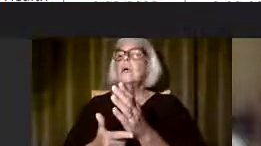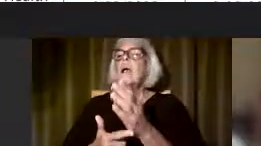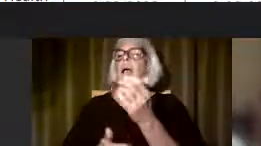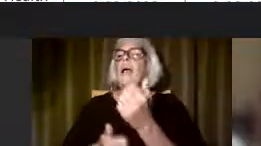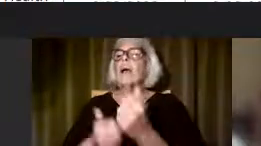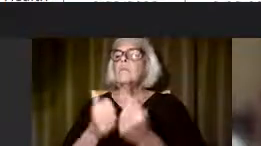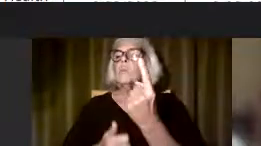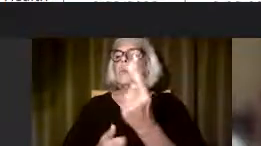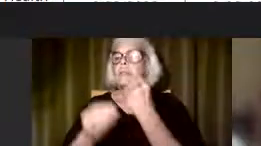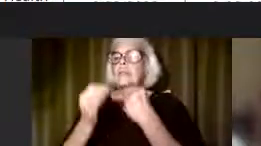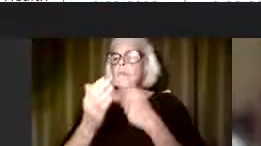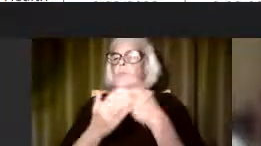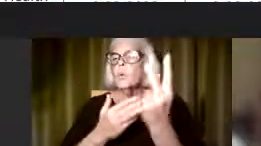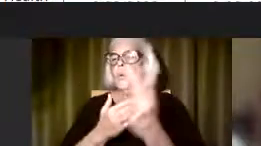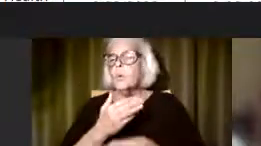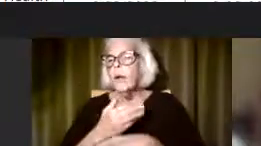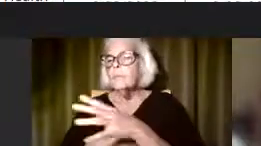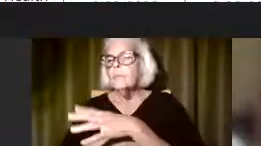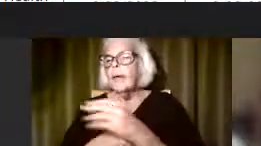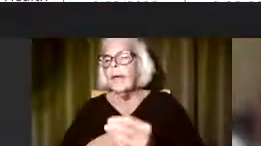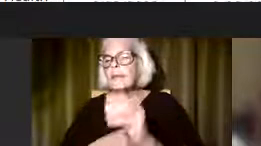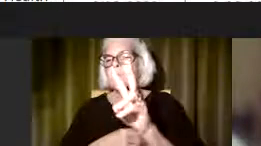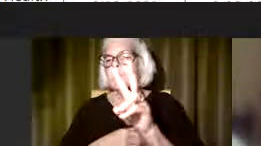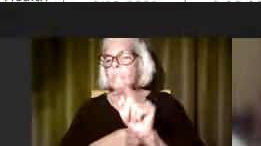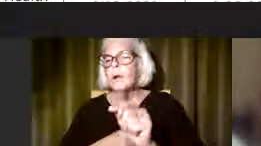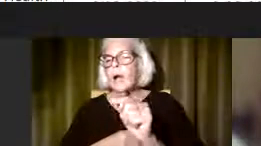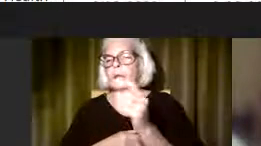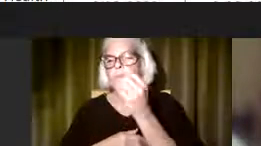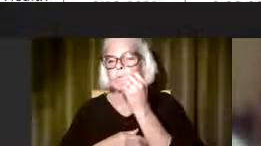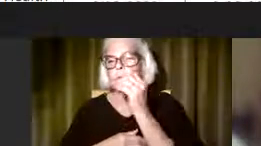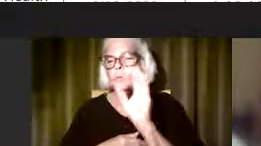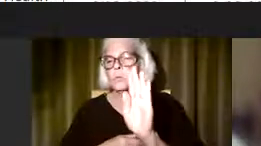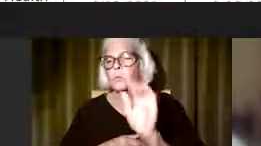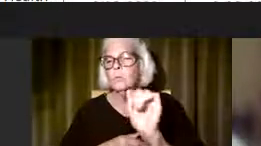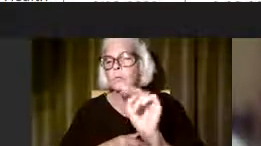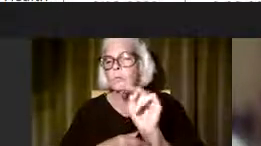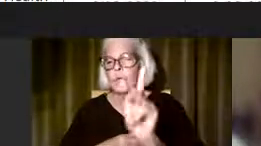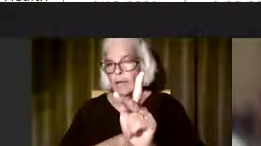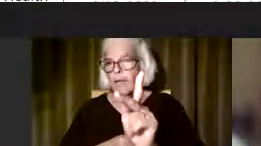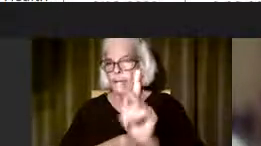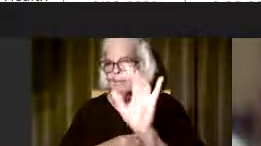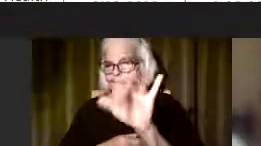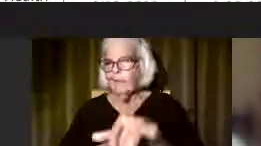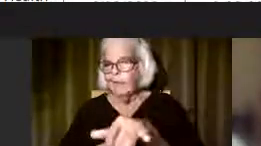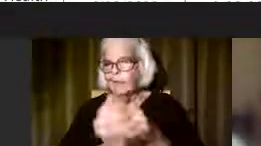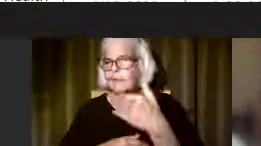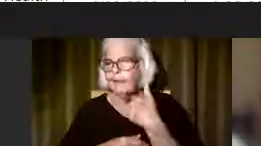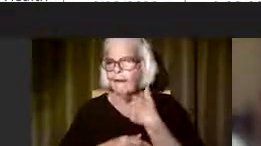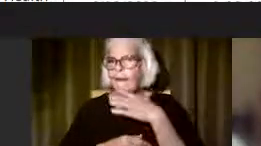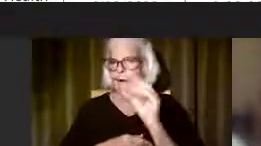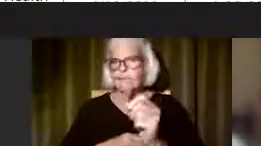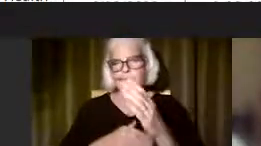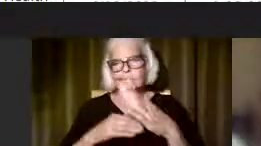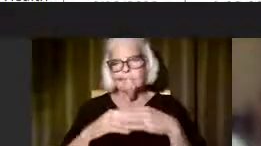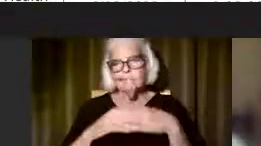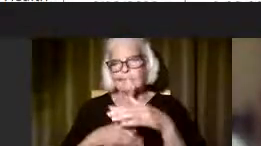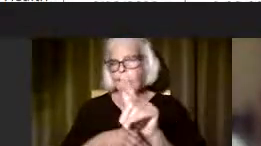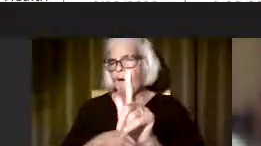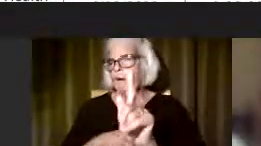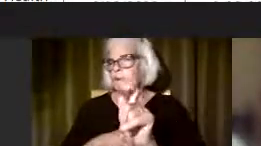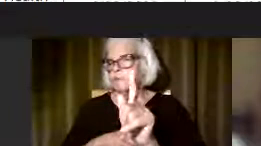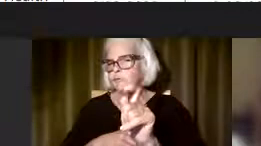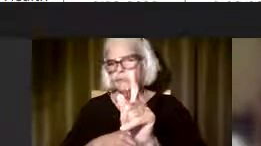over 300 locations and community initiatives for food shelves. So we're planning on reaching out there.